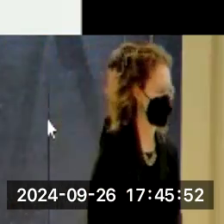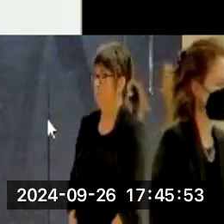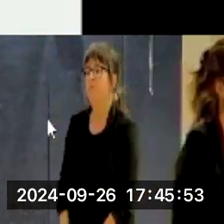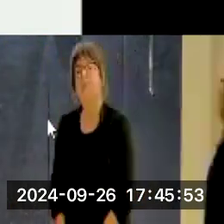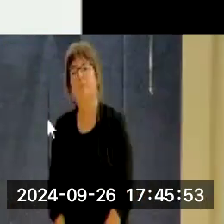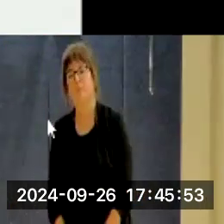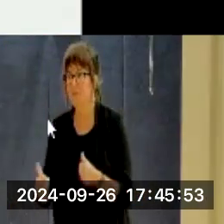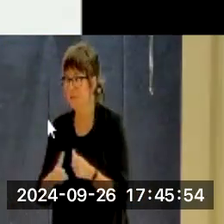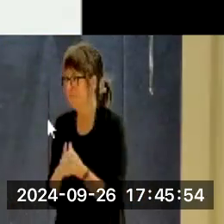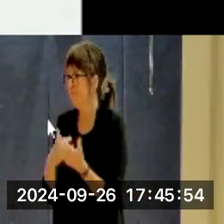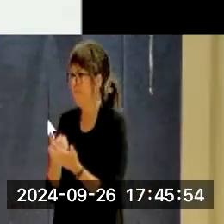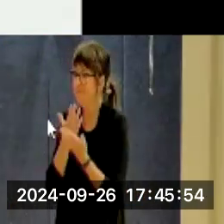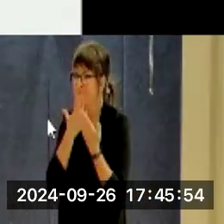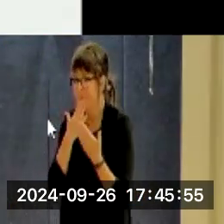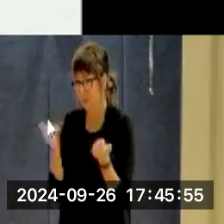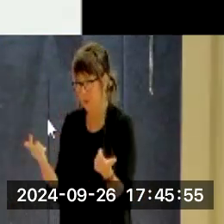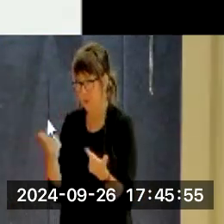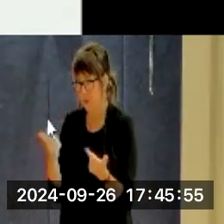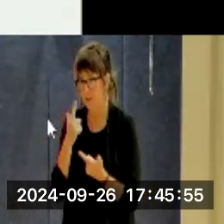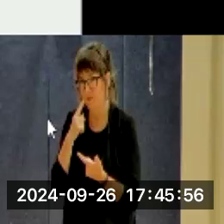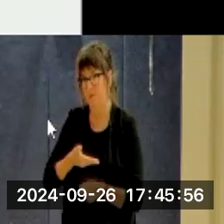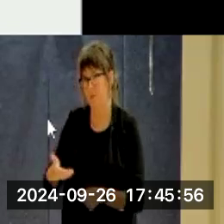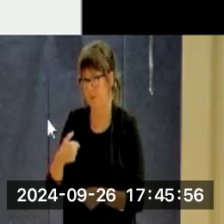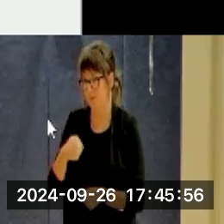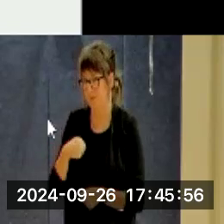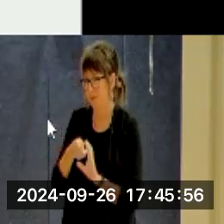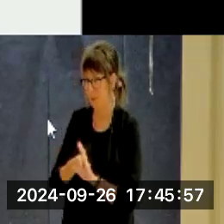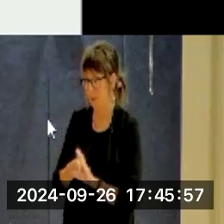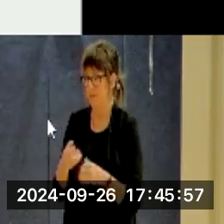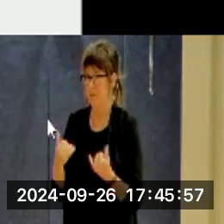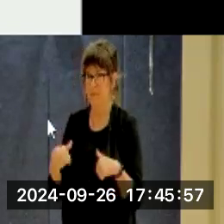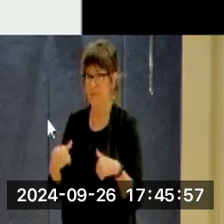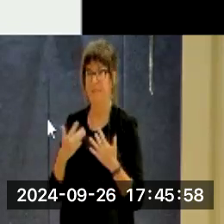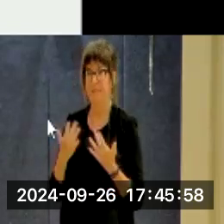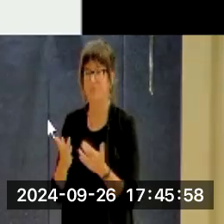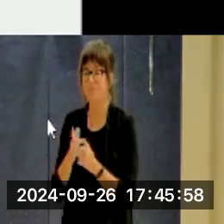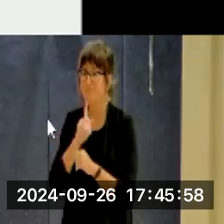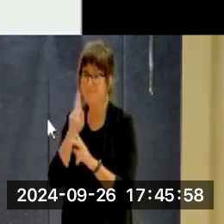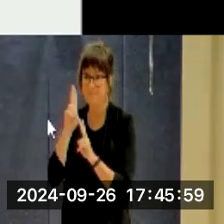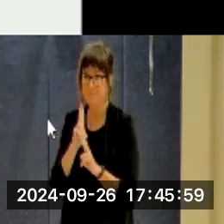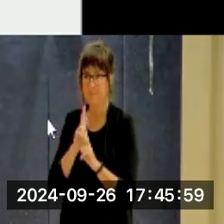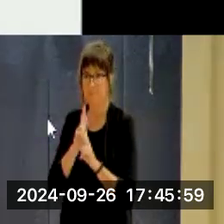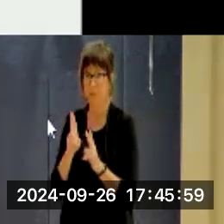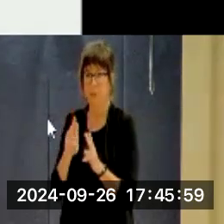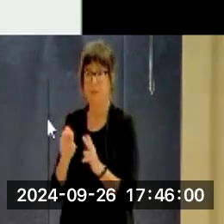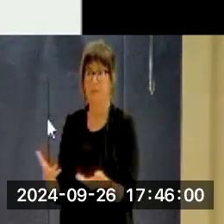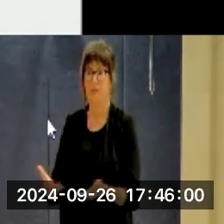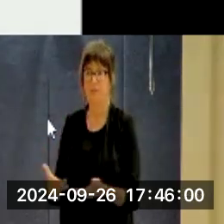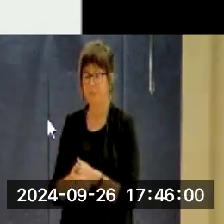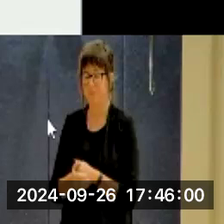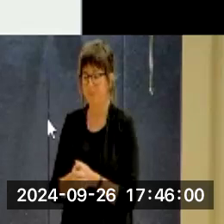So first of all, thank you all for having me. It's really an honor to be here.